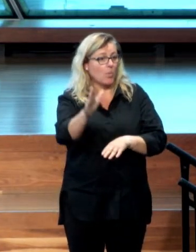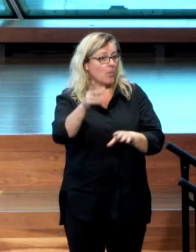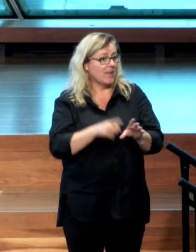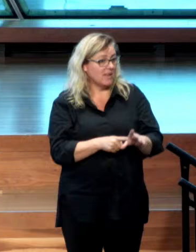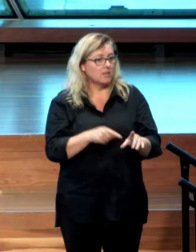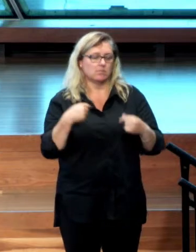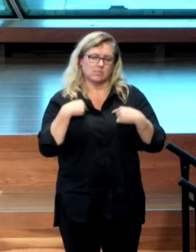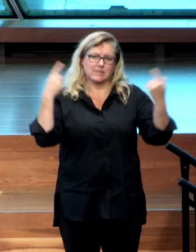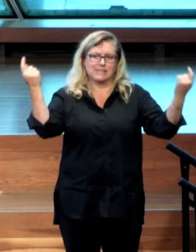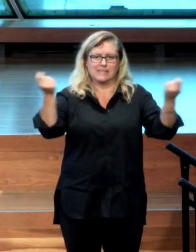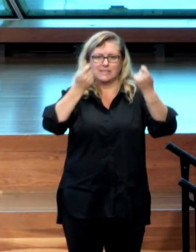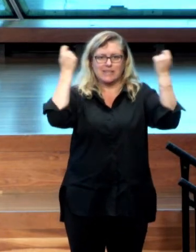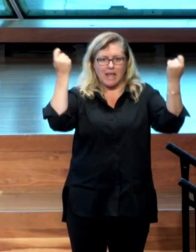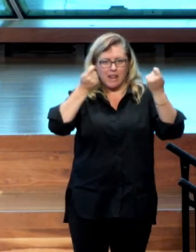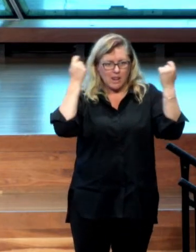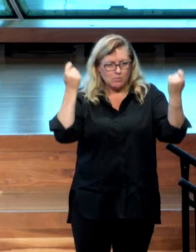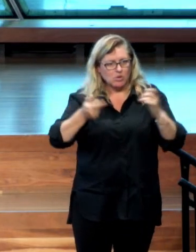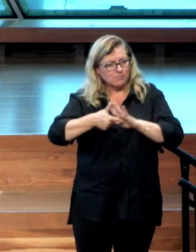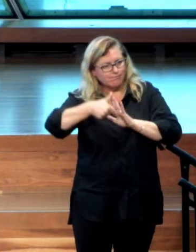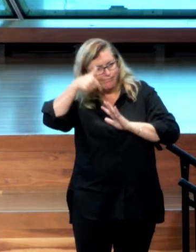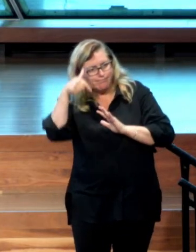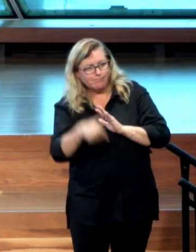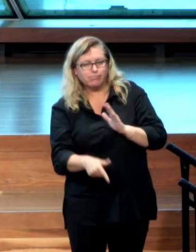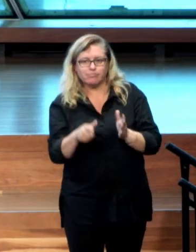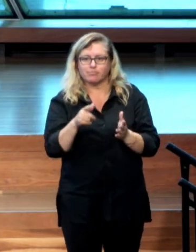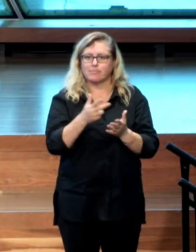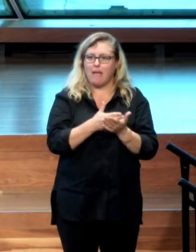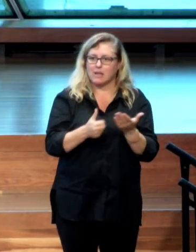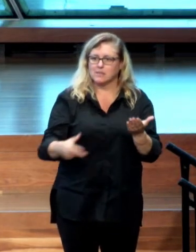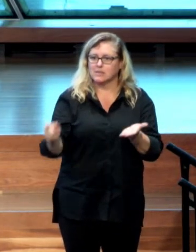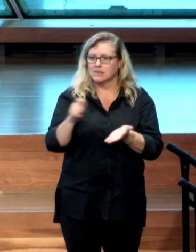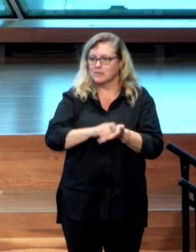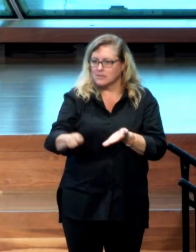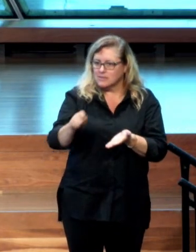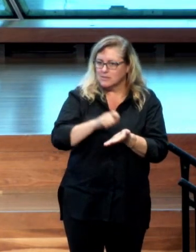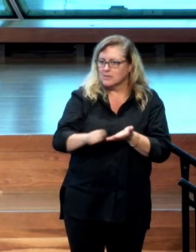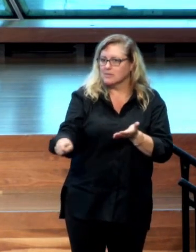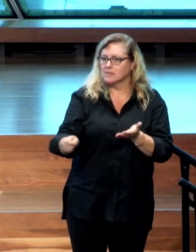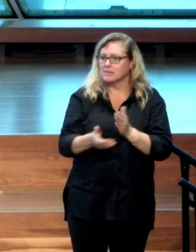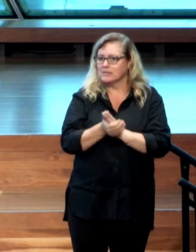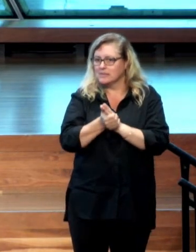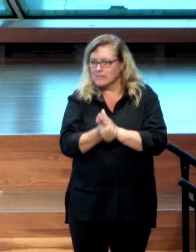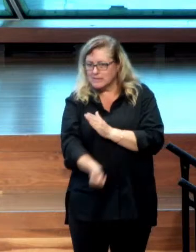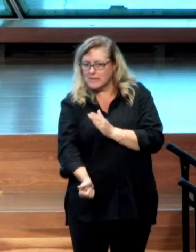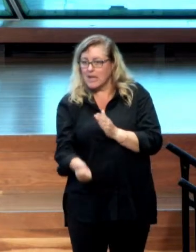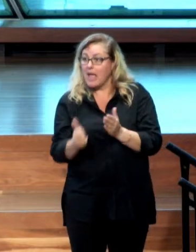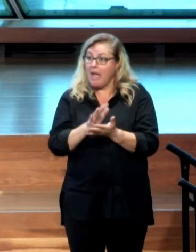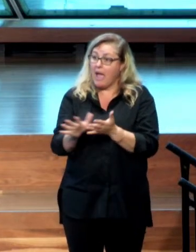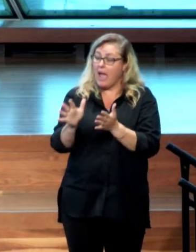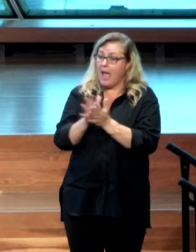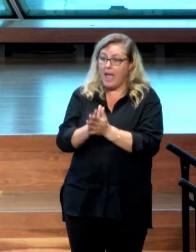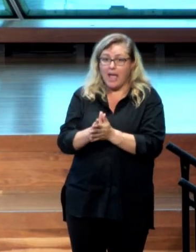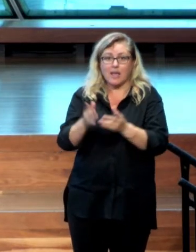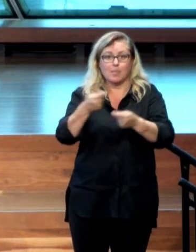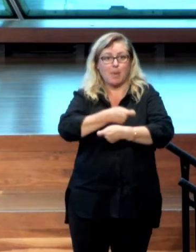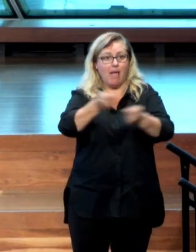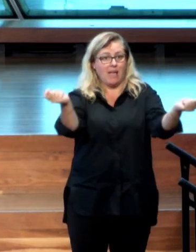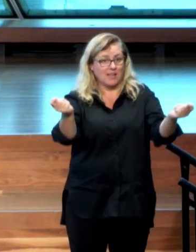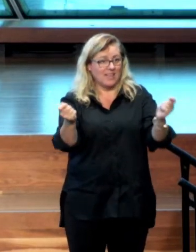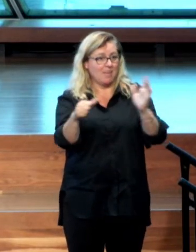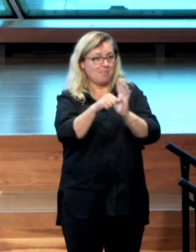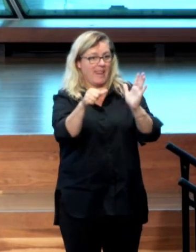celebrate the incredible breadth and depth of artistic and literary talent in this country, and what better way to do it than handing out wads of cash.